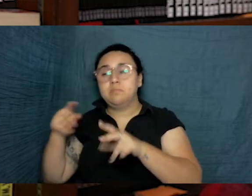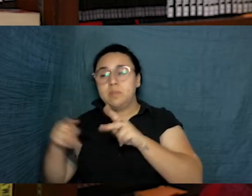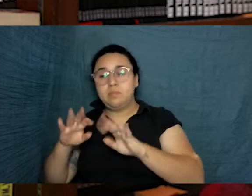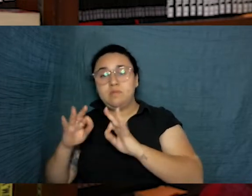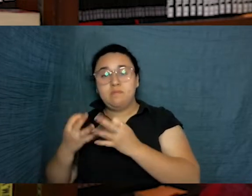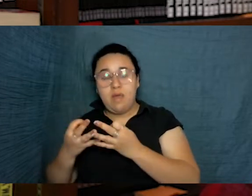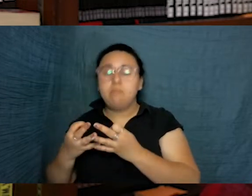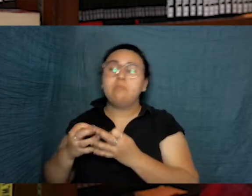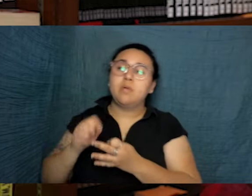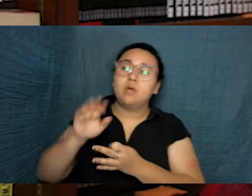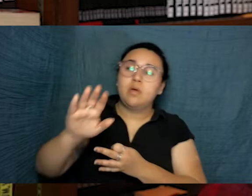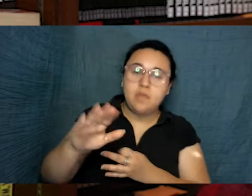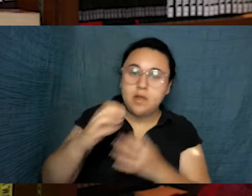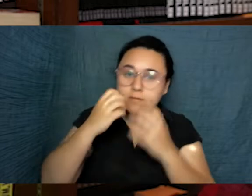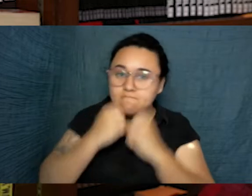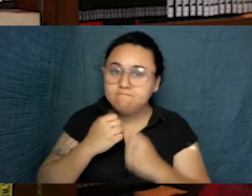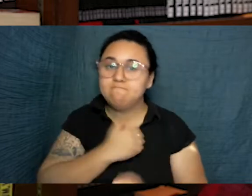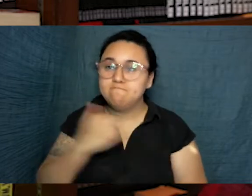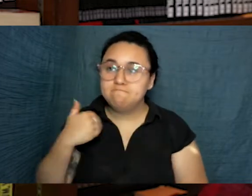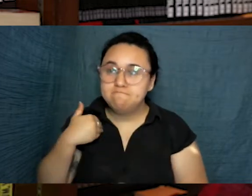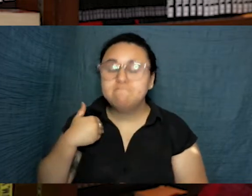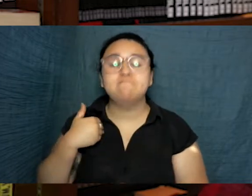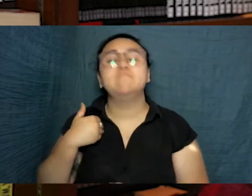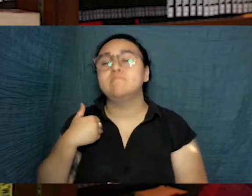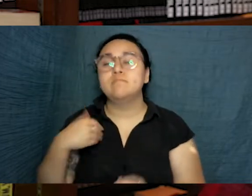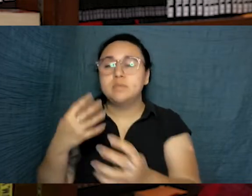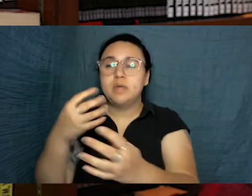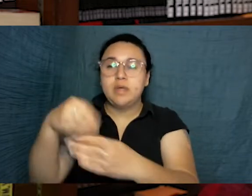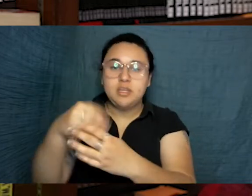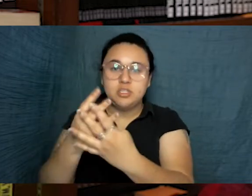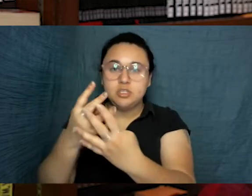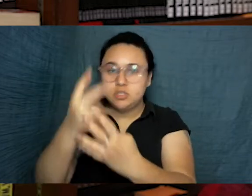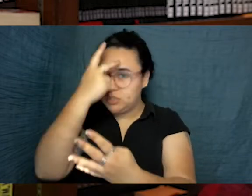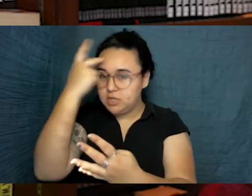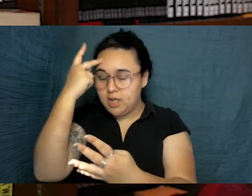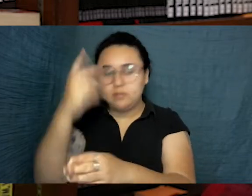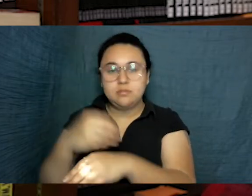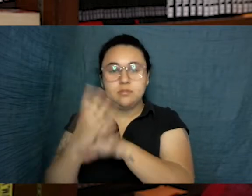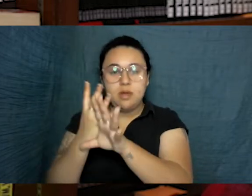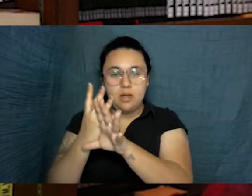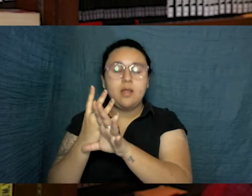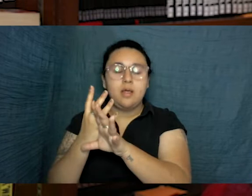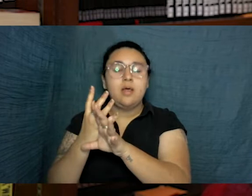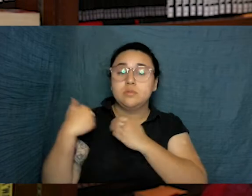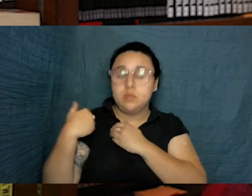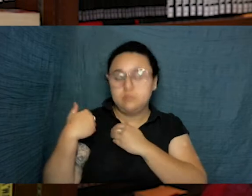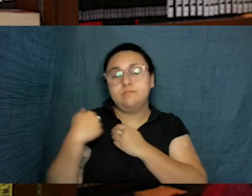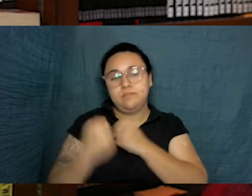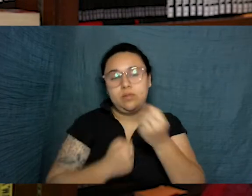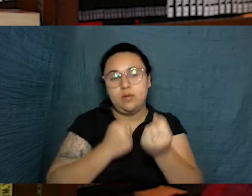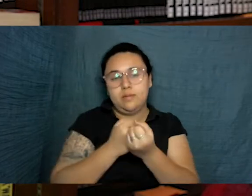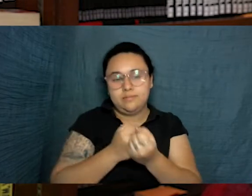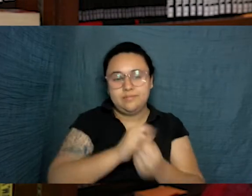their families through a live video feed in 12 of our branch libraries. We're also